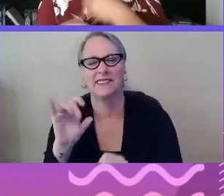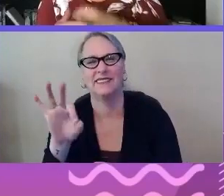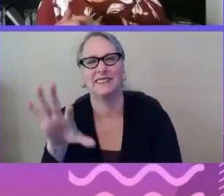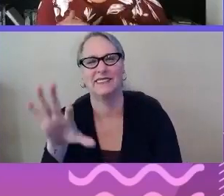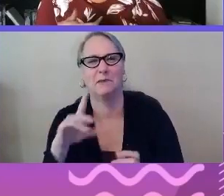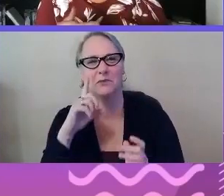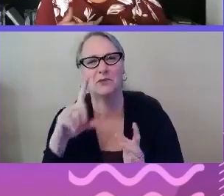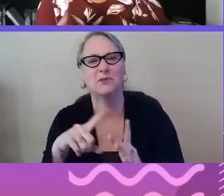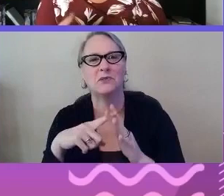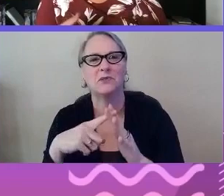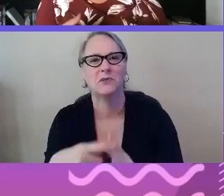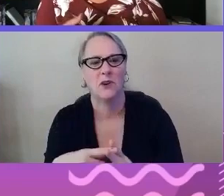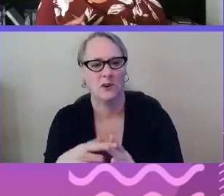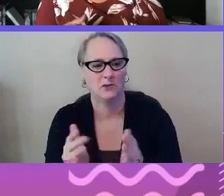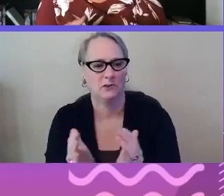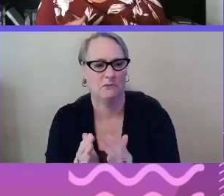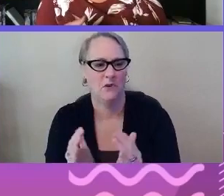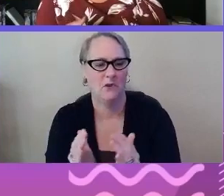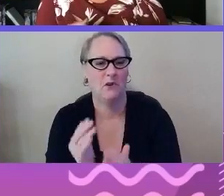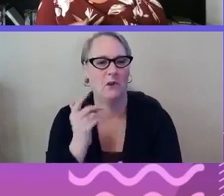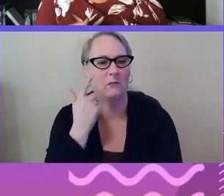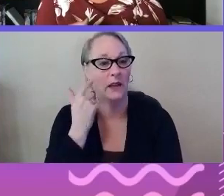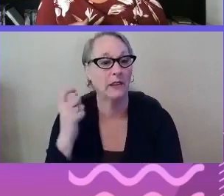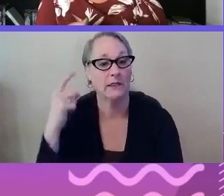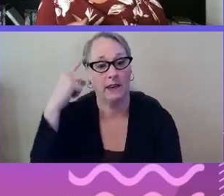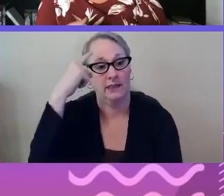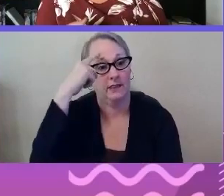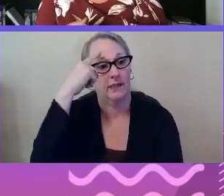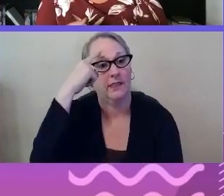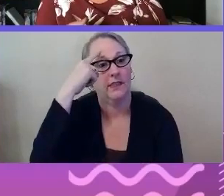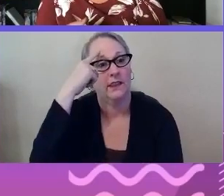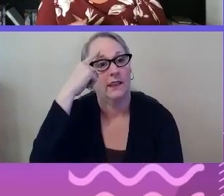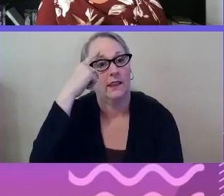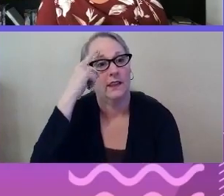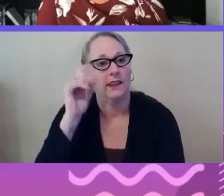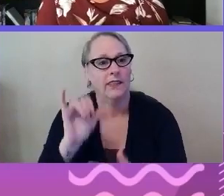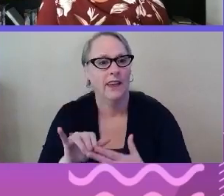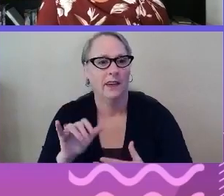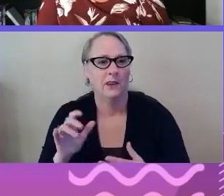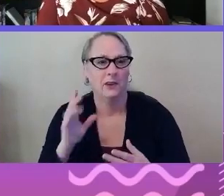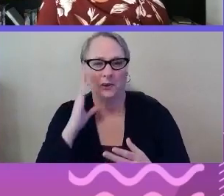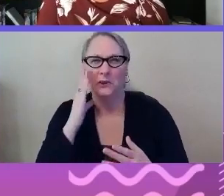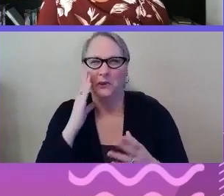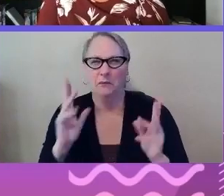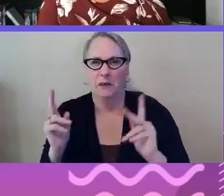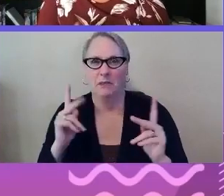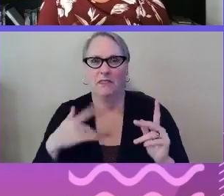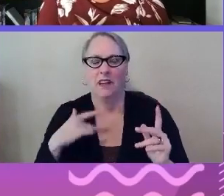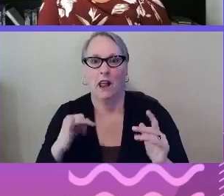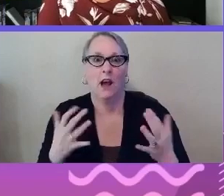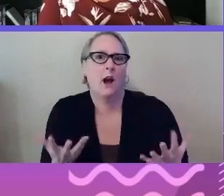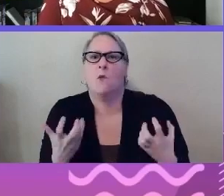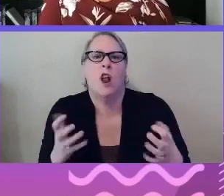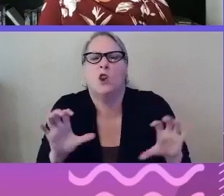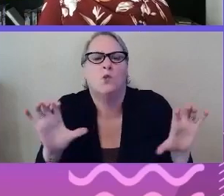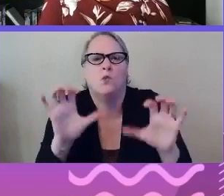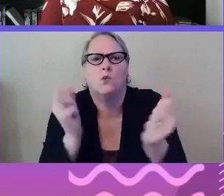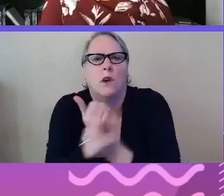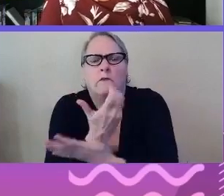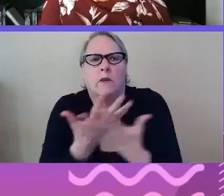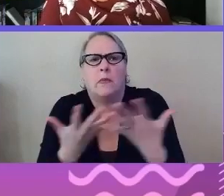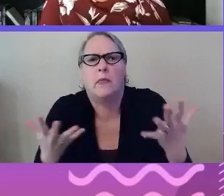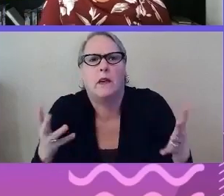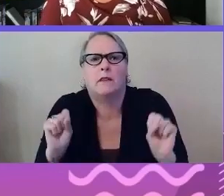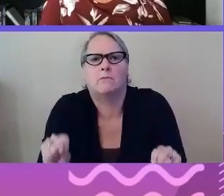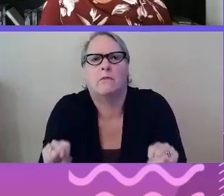start small, because I do think that you're like, I want to do it all. I want to do everything possible that I can.